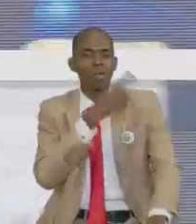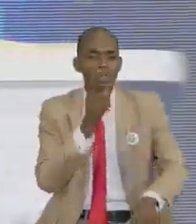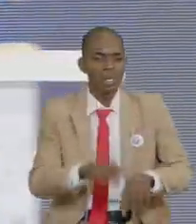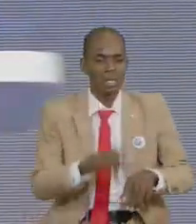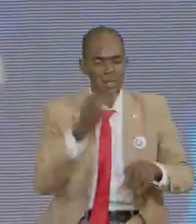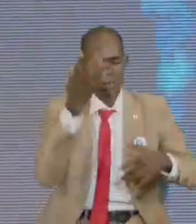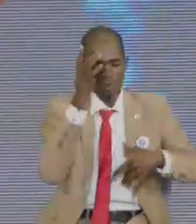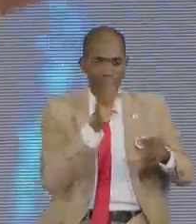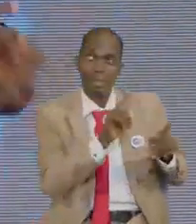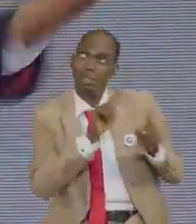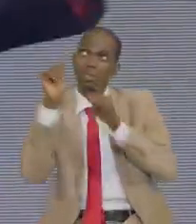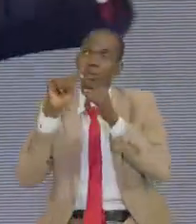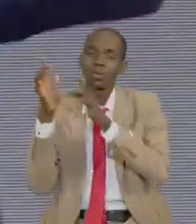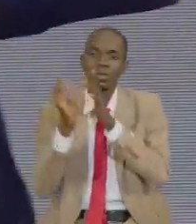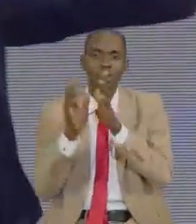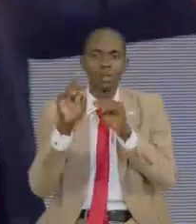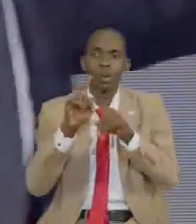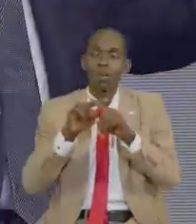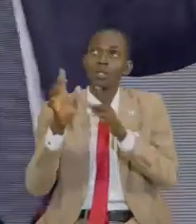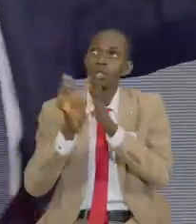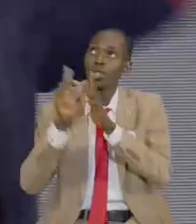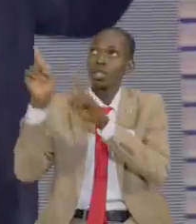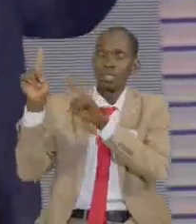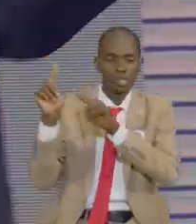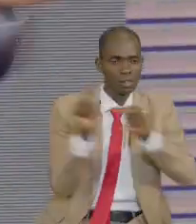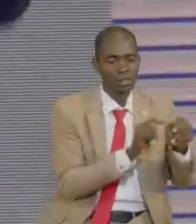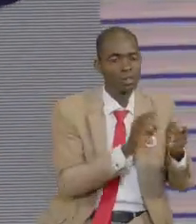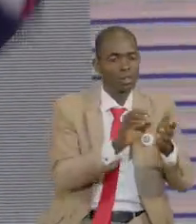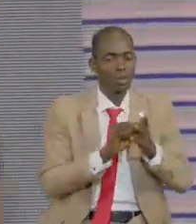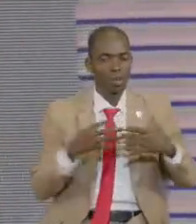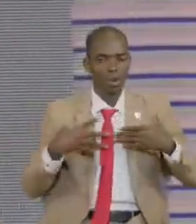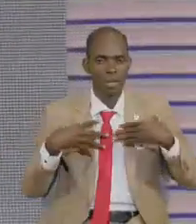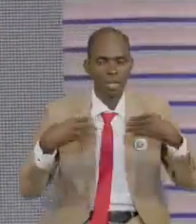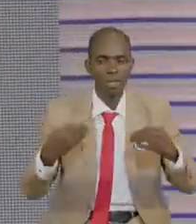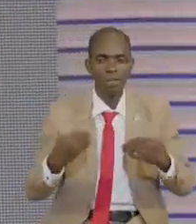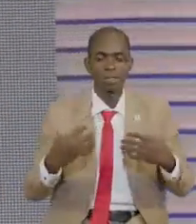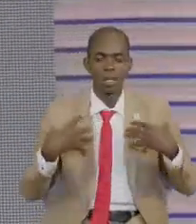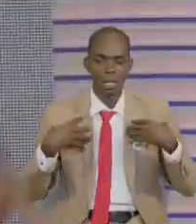caught healing and he got freedom, health from him.